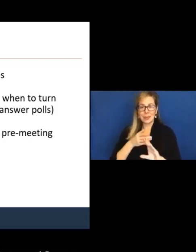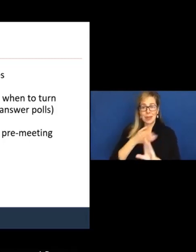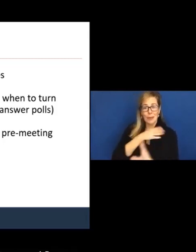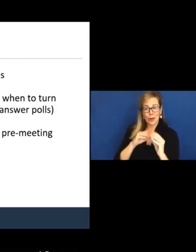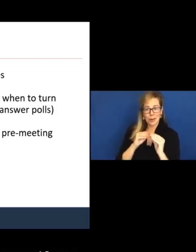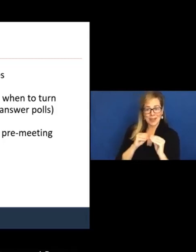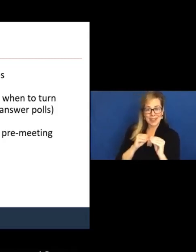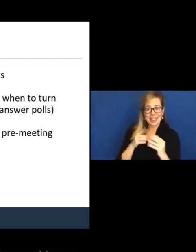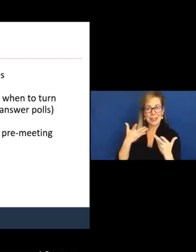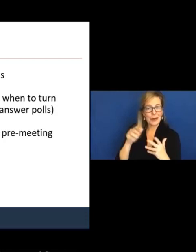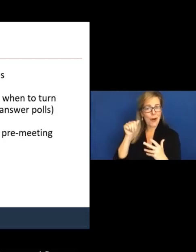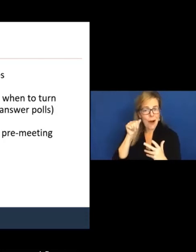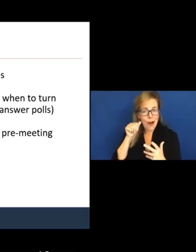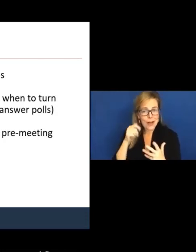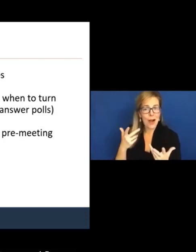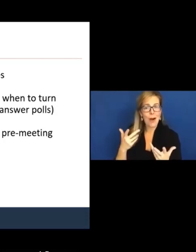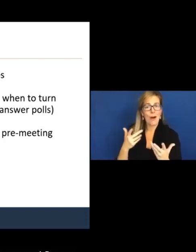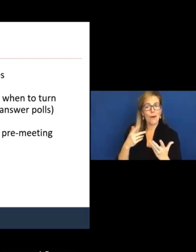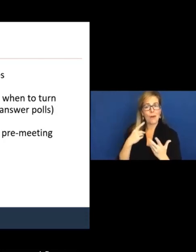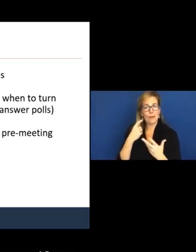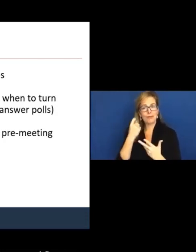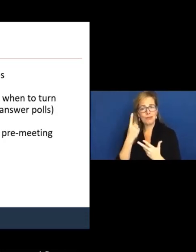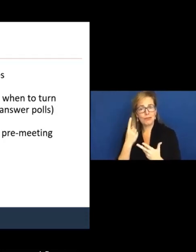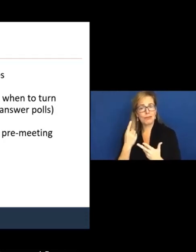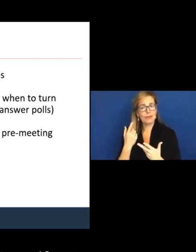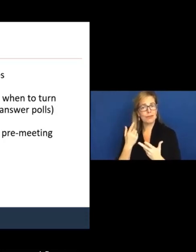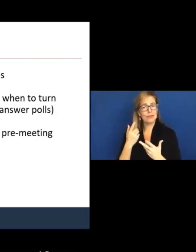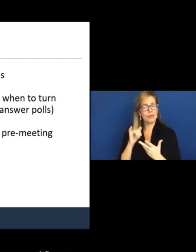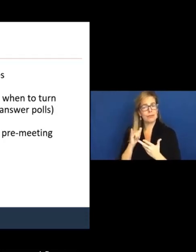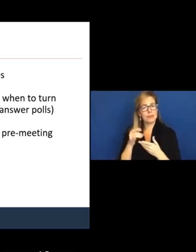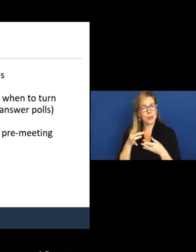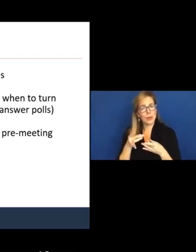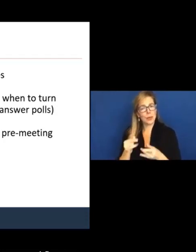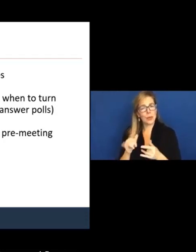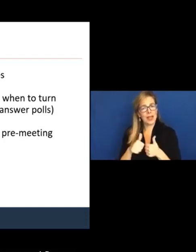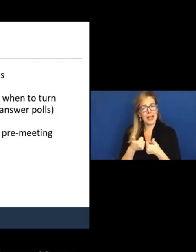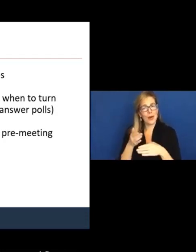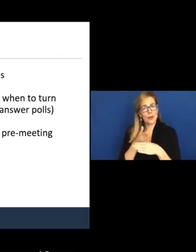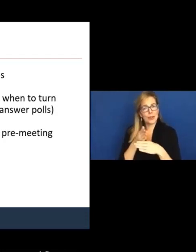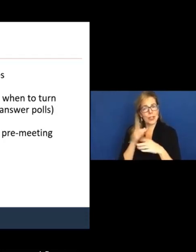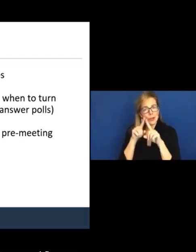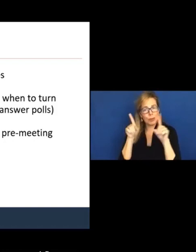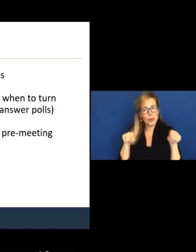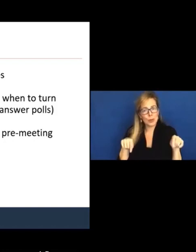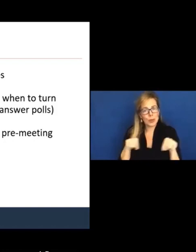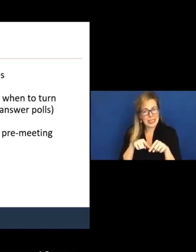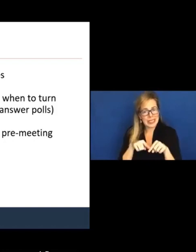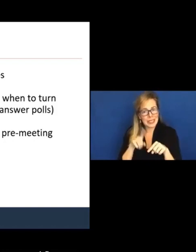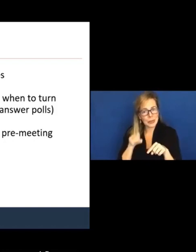your competency and fluency in how to share your screen,